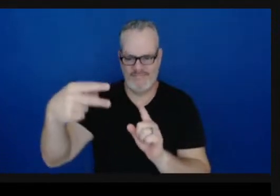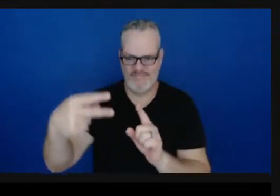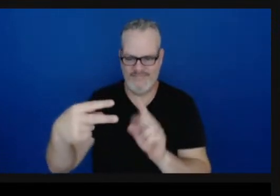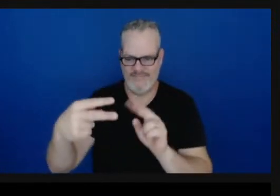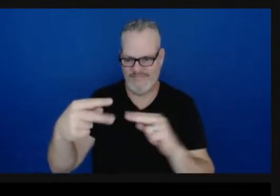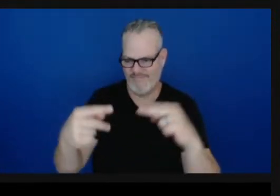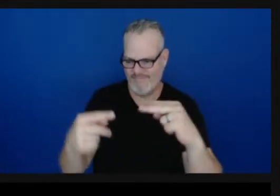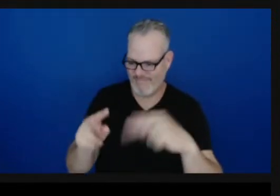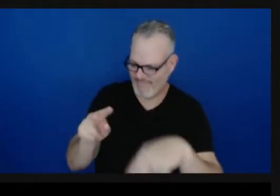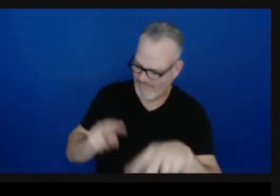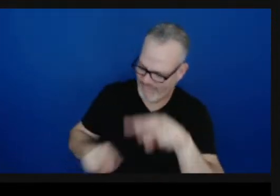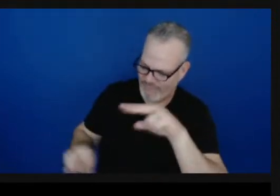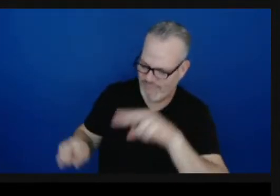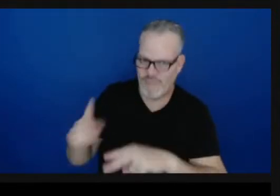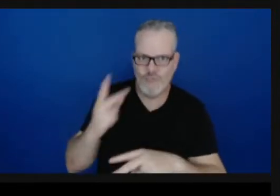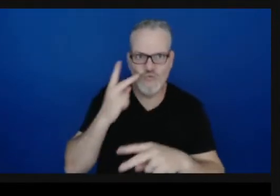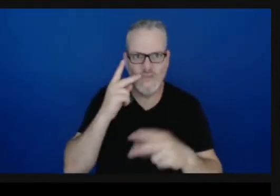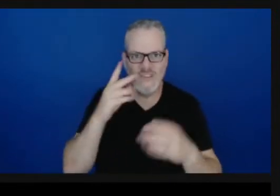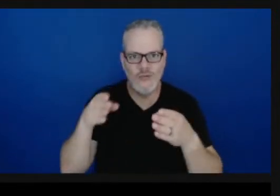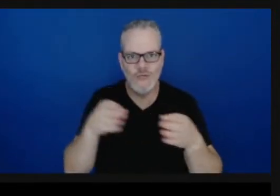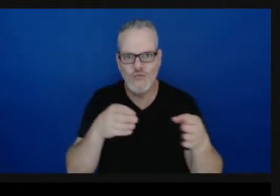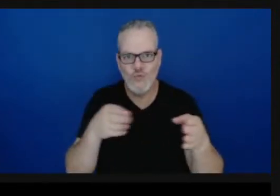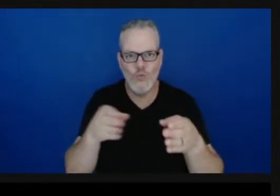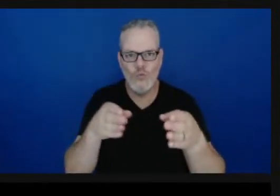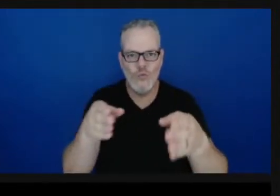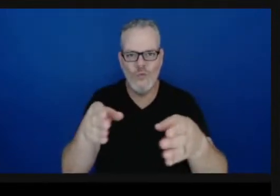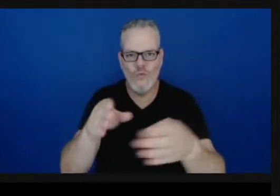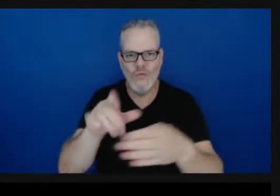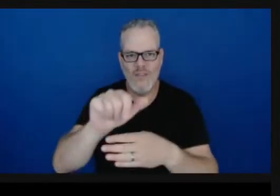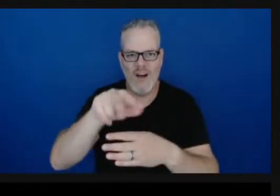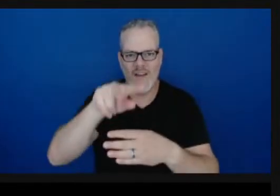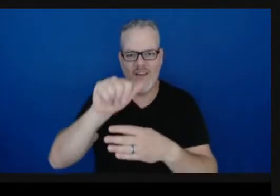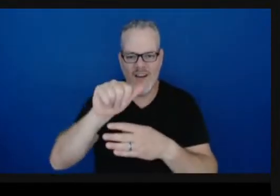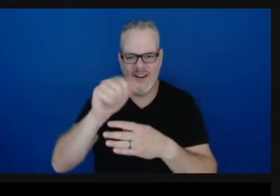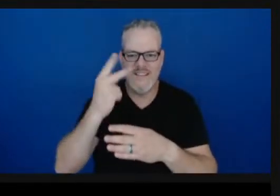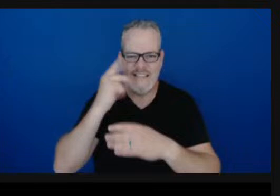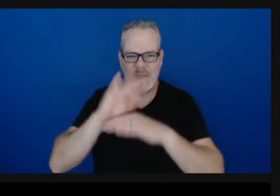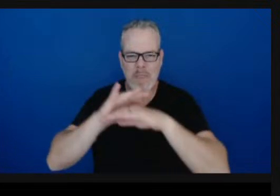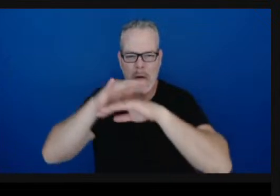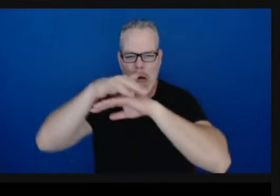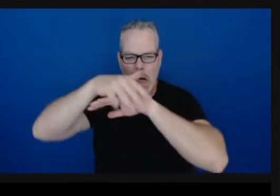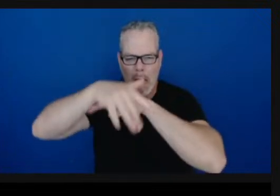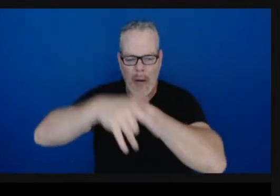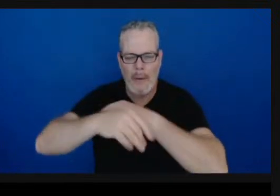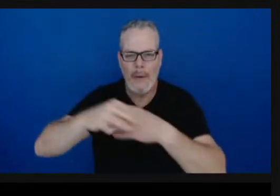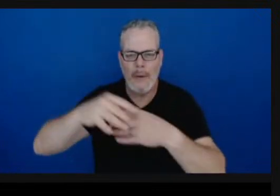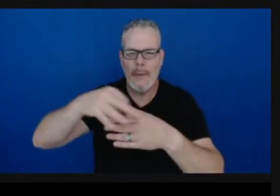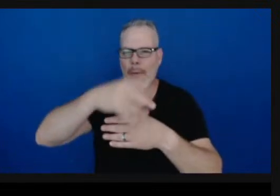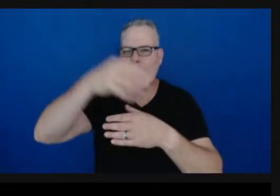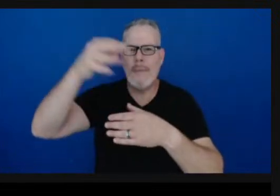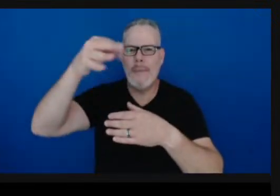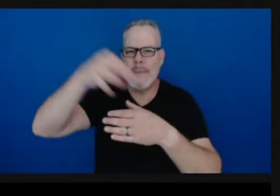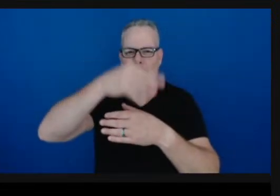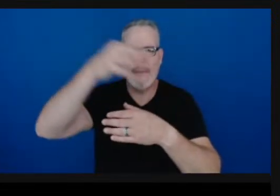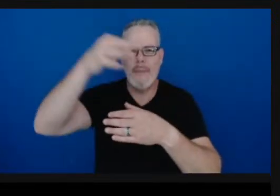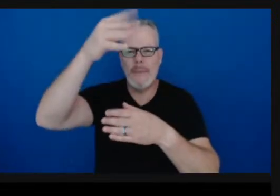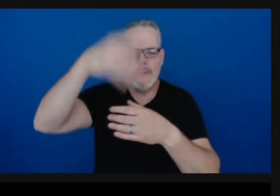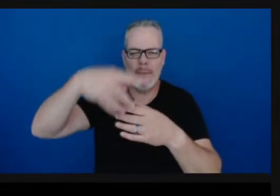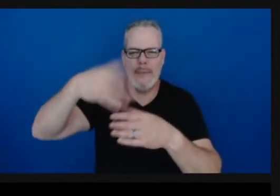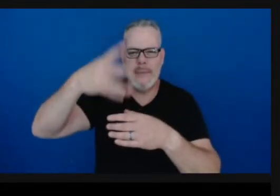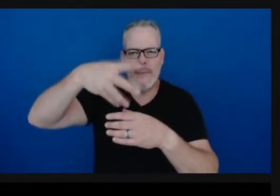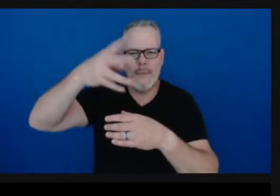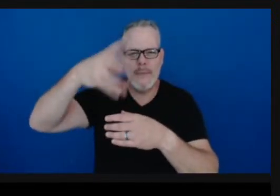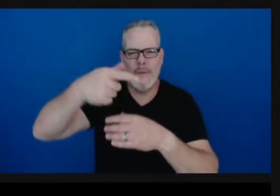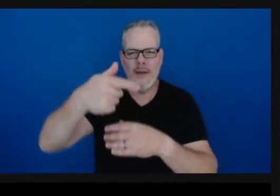lava that there it is pouring down and over the cliff and releasing gas. It's nice to note that gas